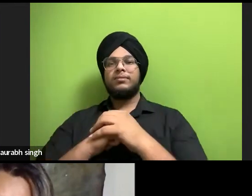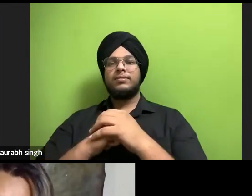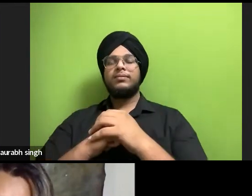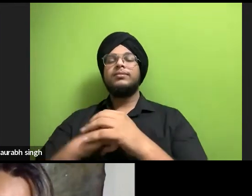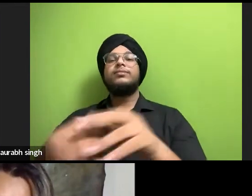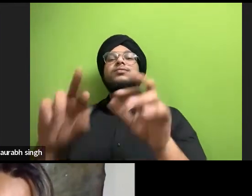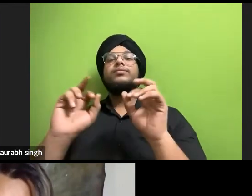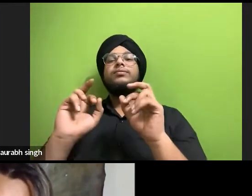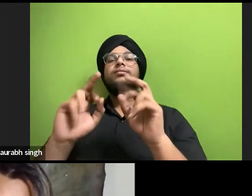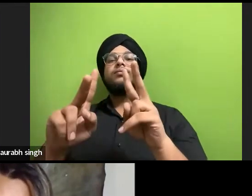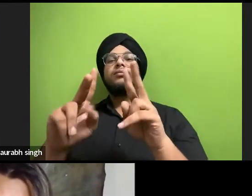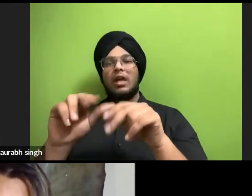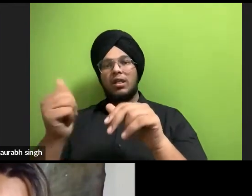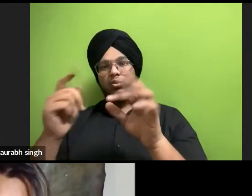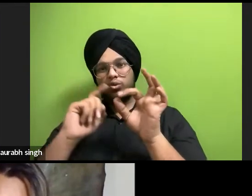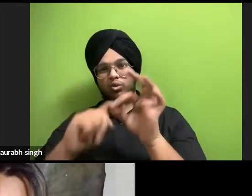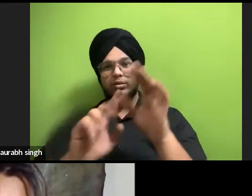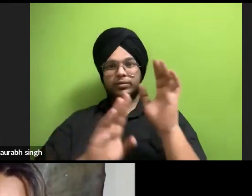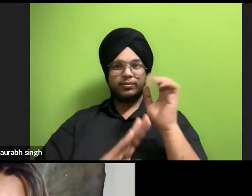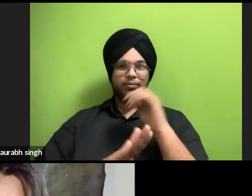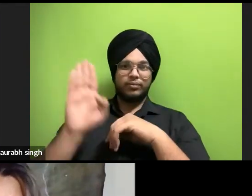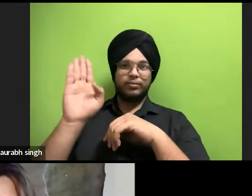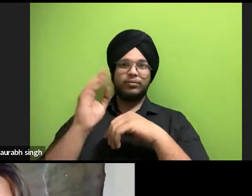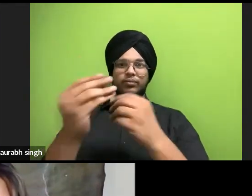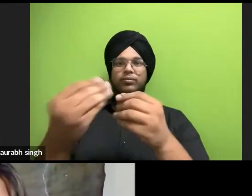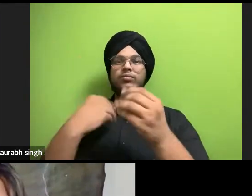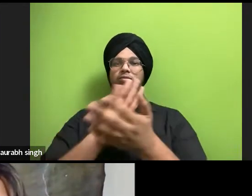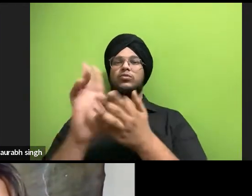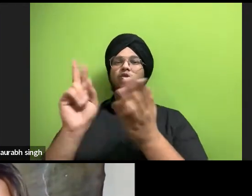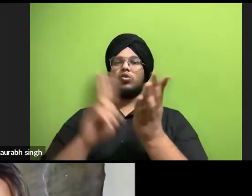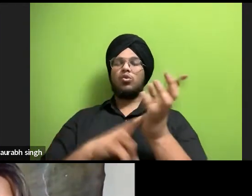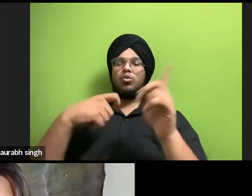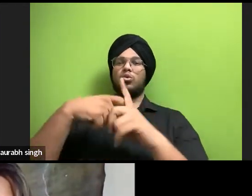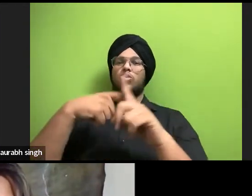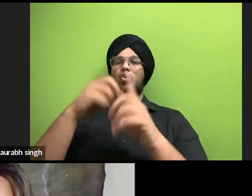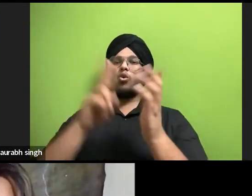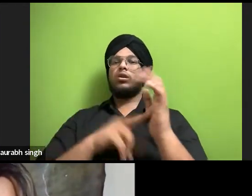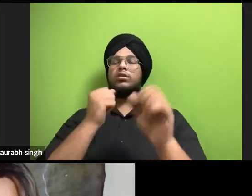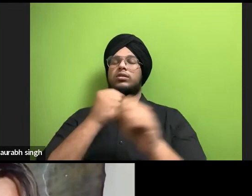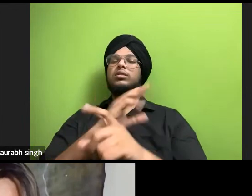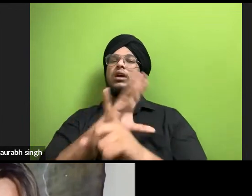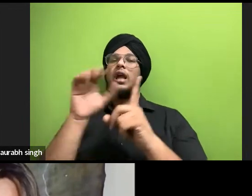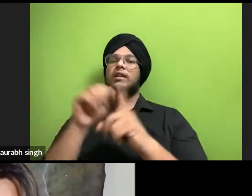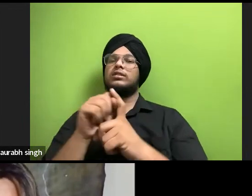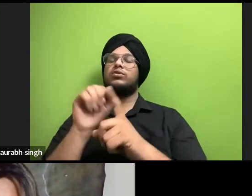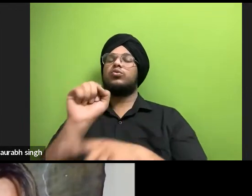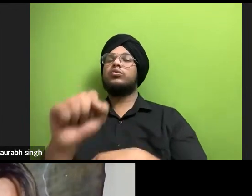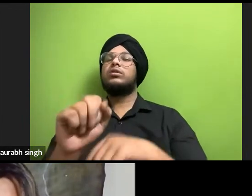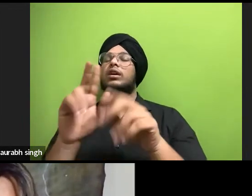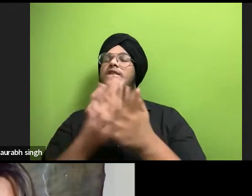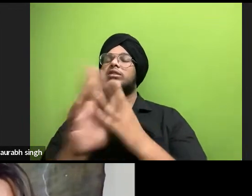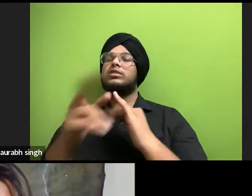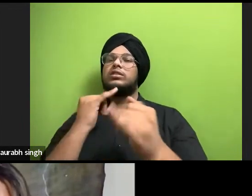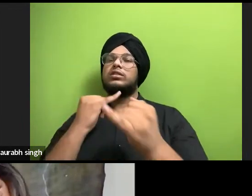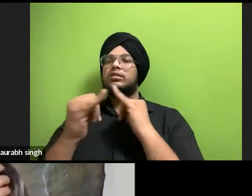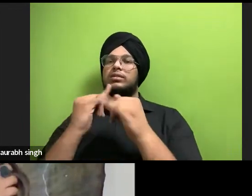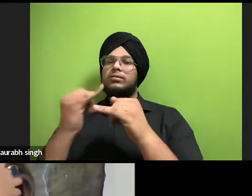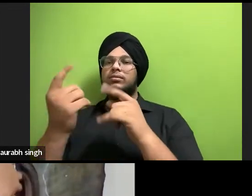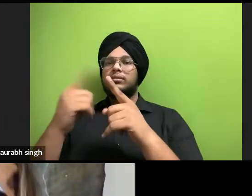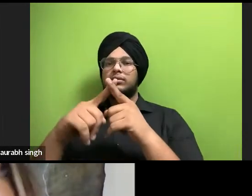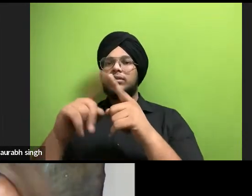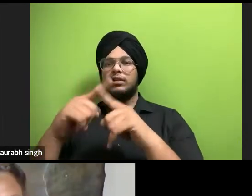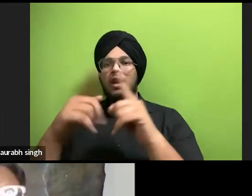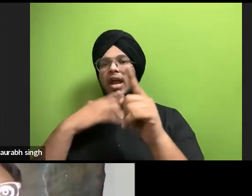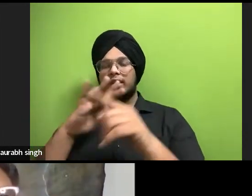Okay, there's another question here. Given Hong Kong's unique culture, both historical and contemporary, as a trading center,